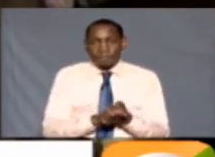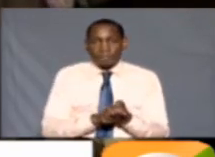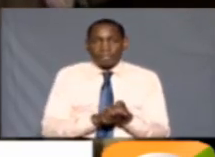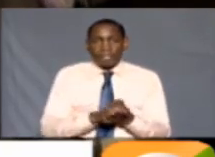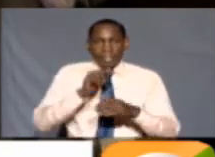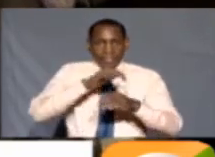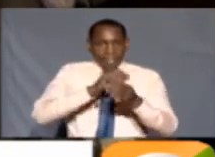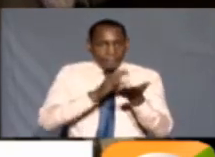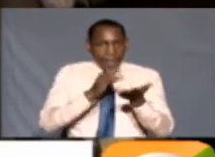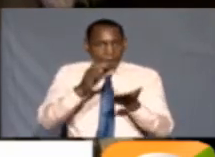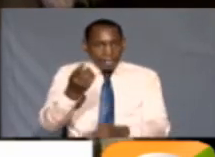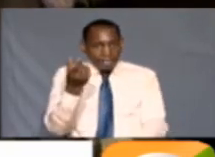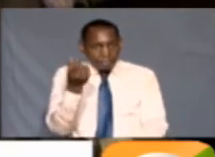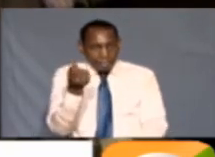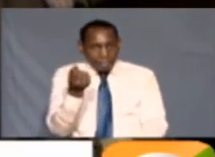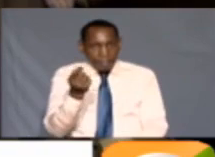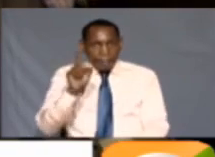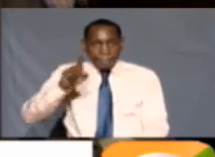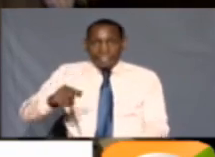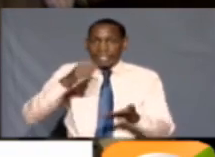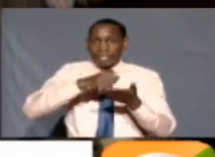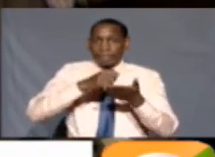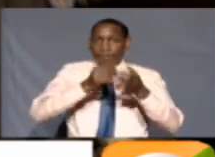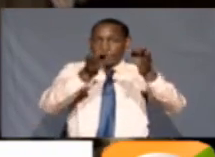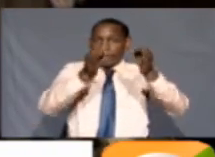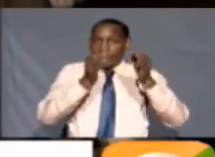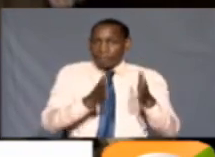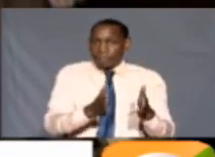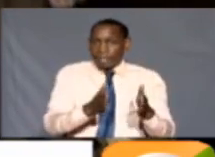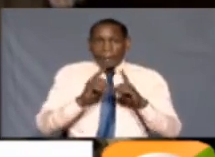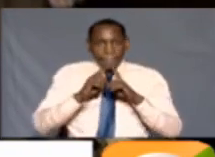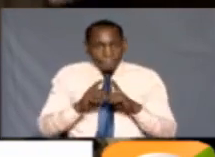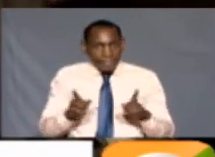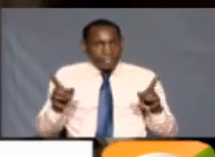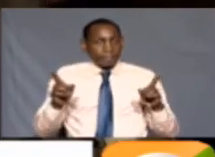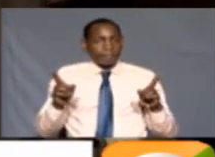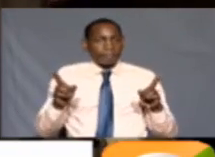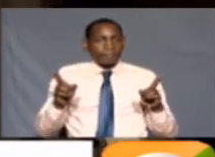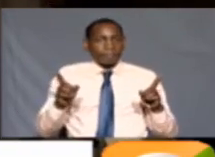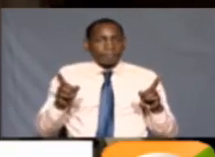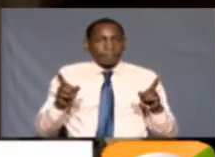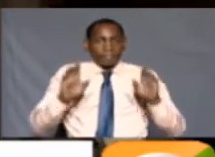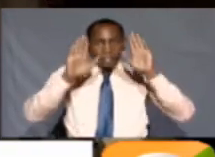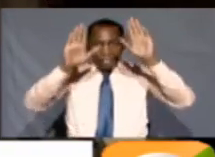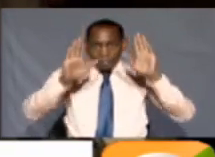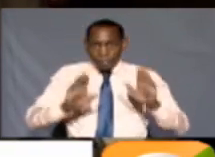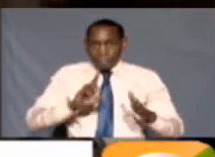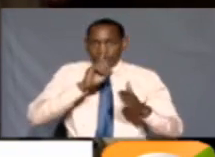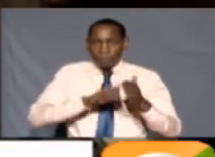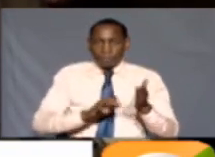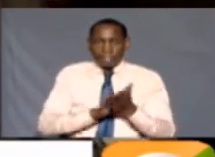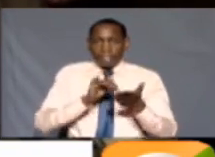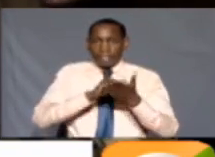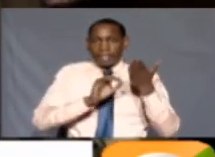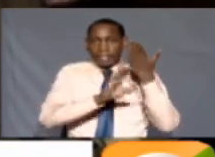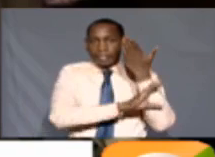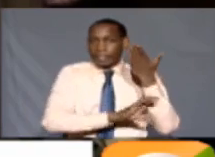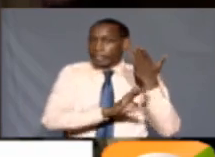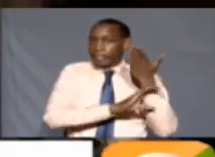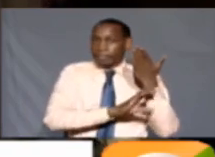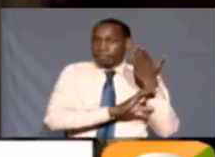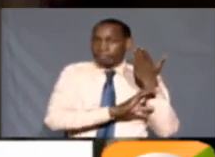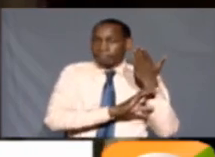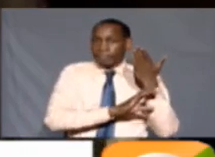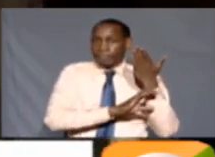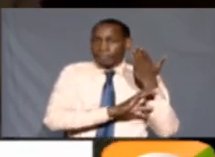point of release of the money, there'll be an accountant. But what is important here is that this country is not looking at